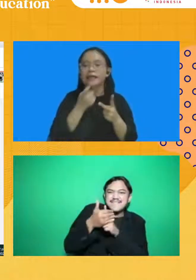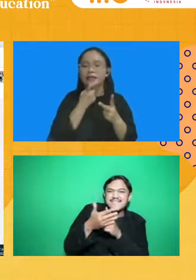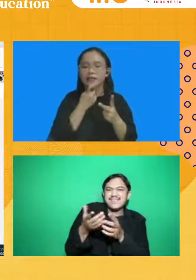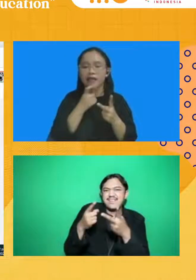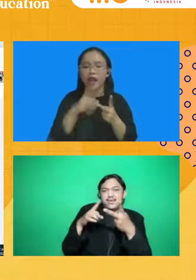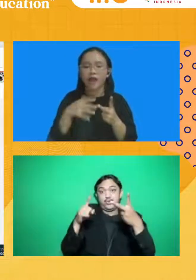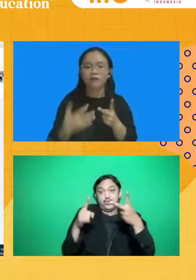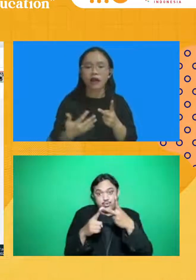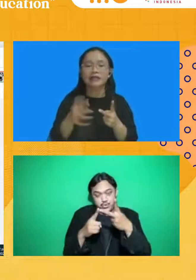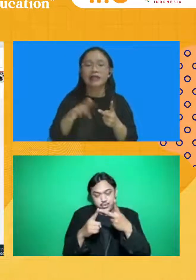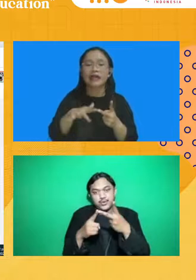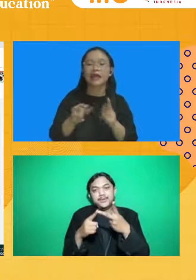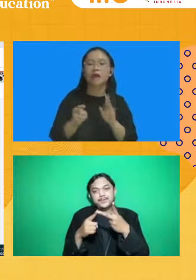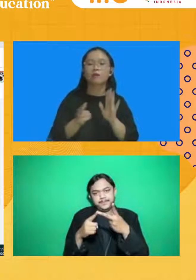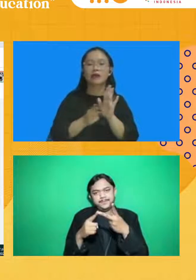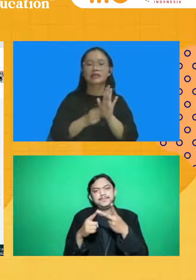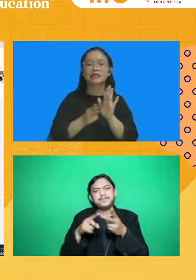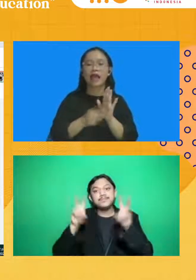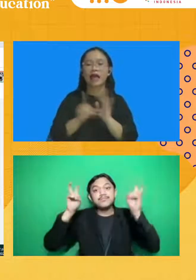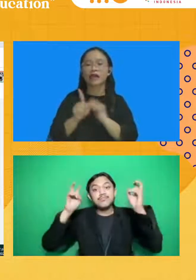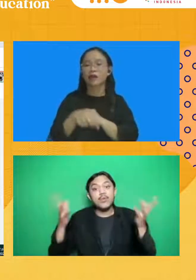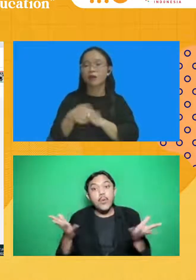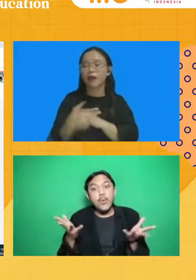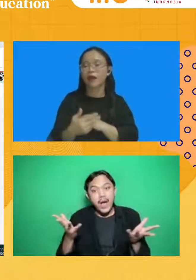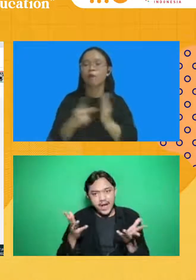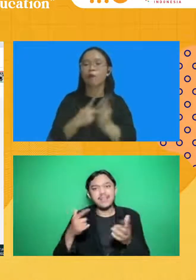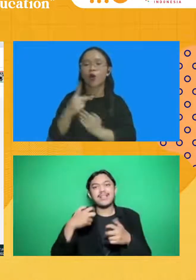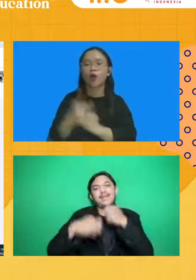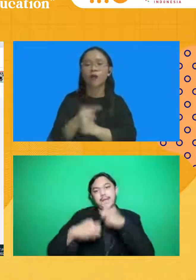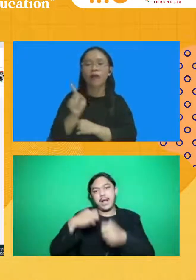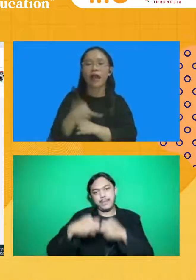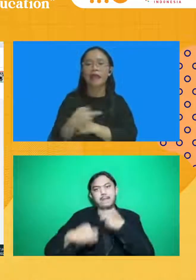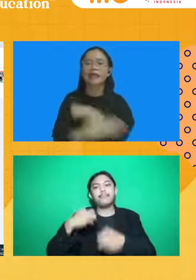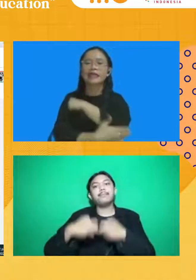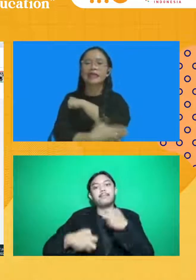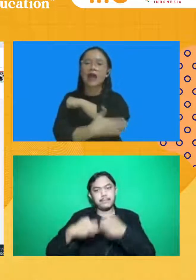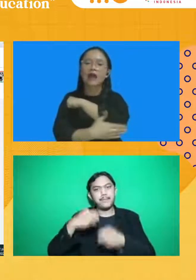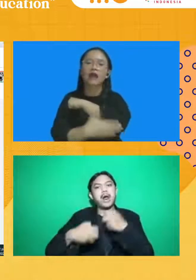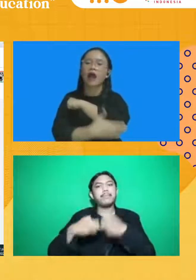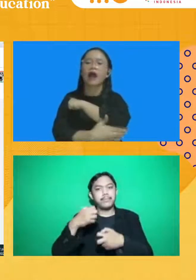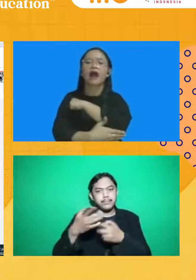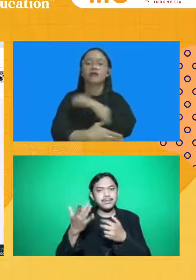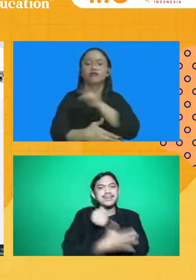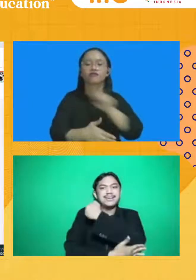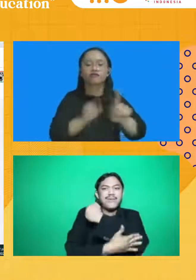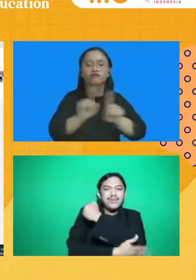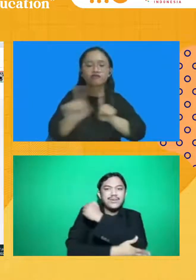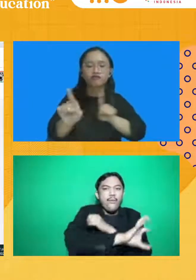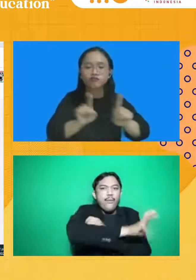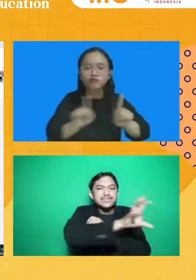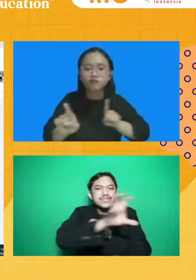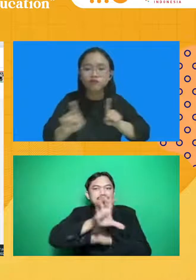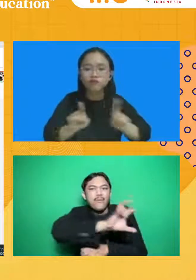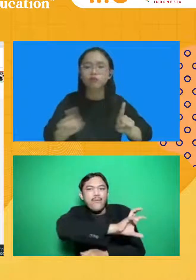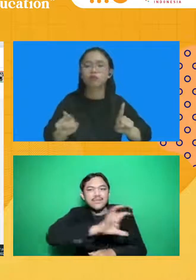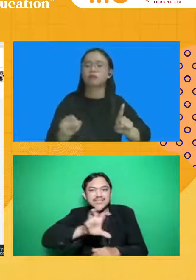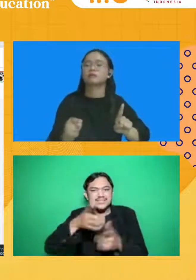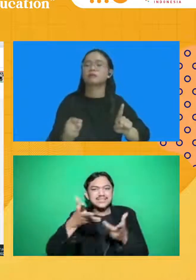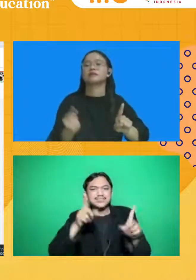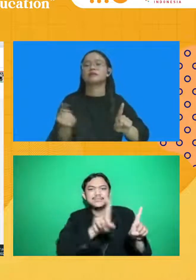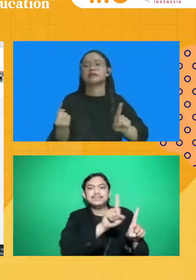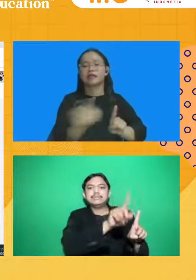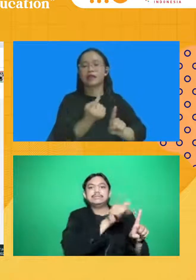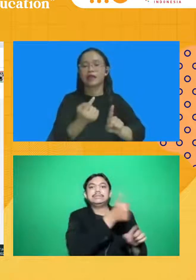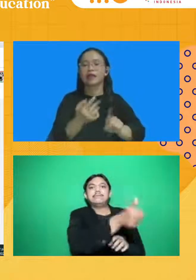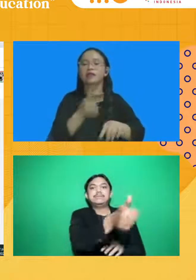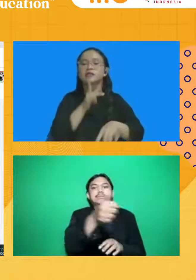health programs suggested by the government or supported by the government that should